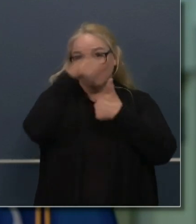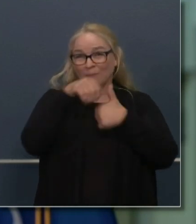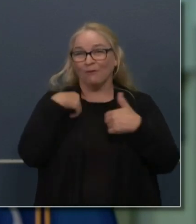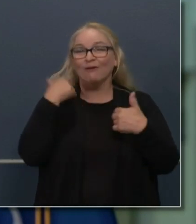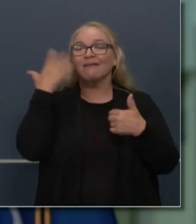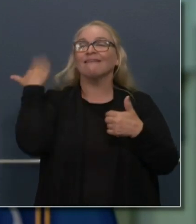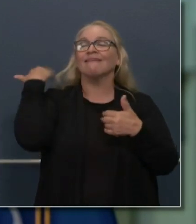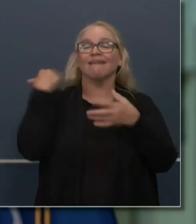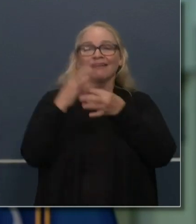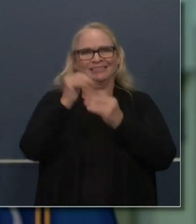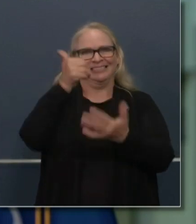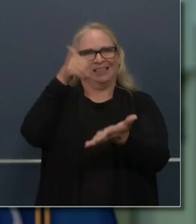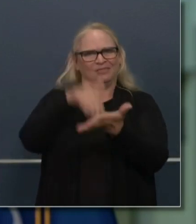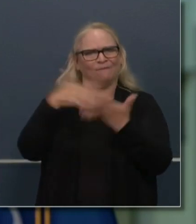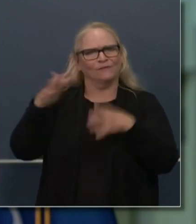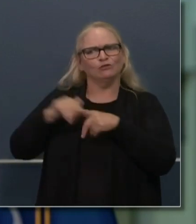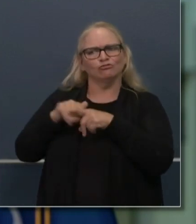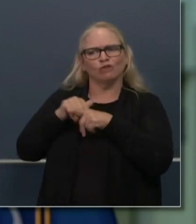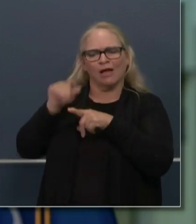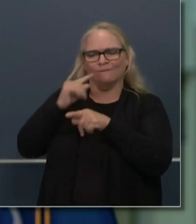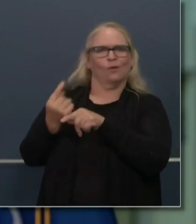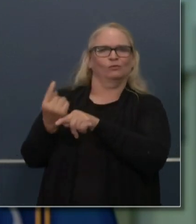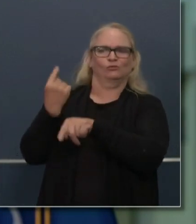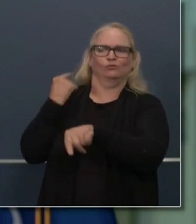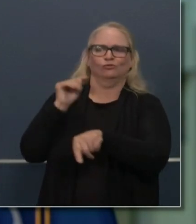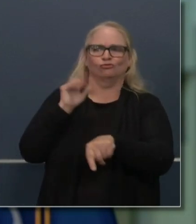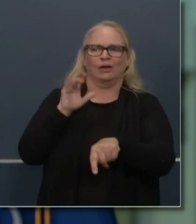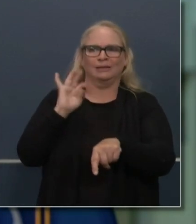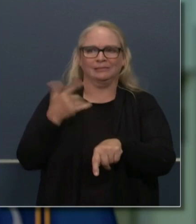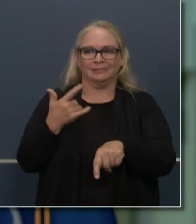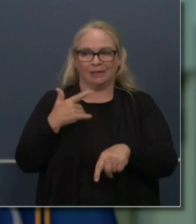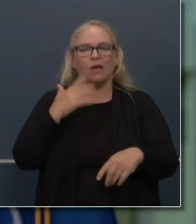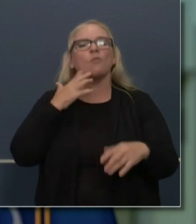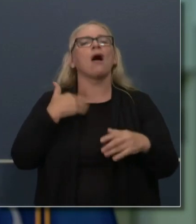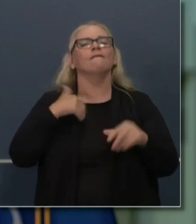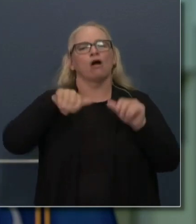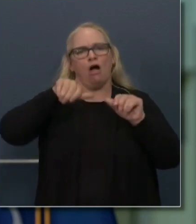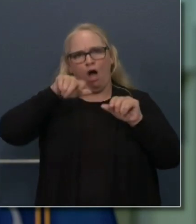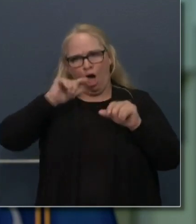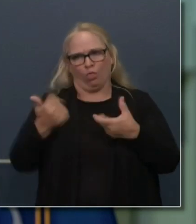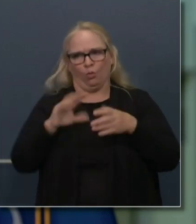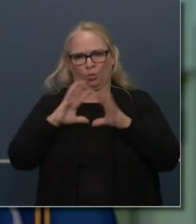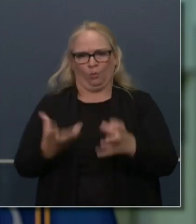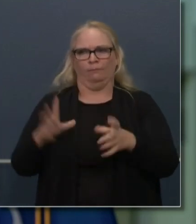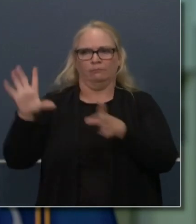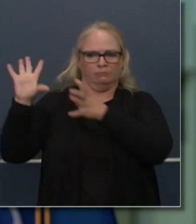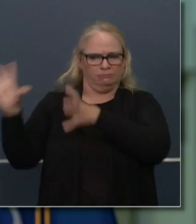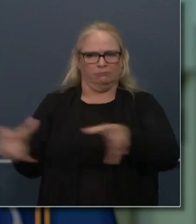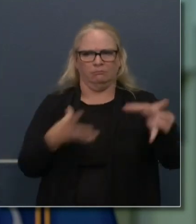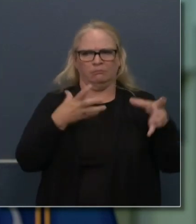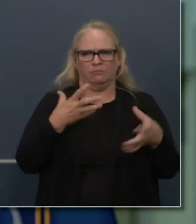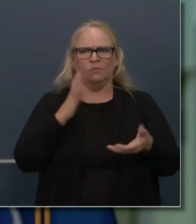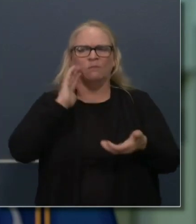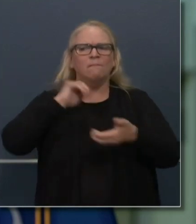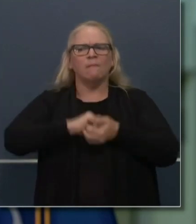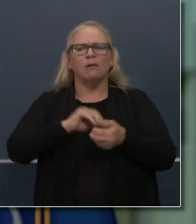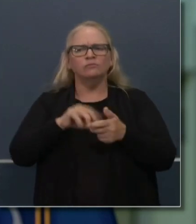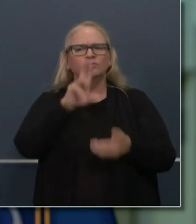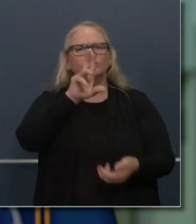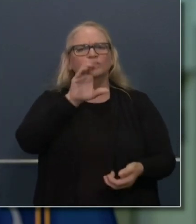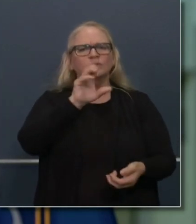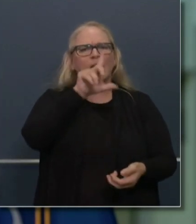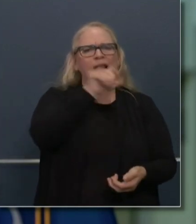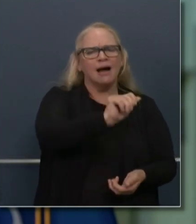forward to training more in partnership with UCLA and UCSF with a